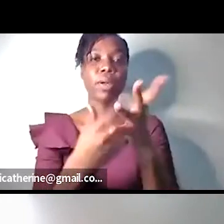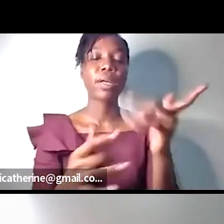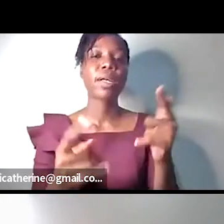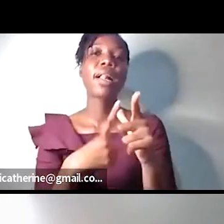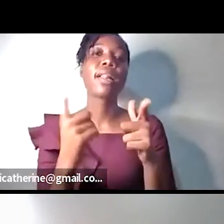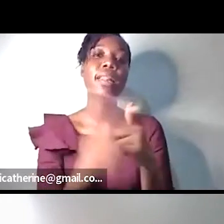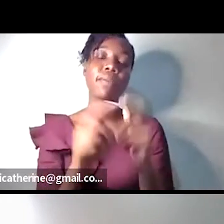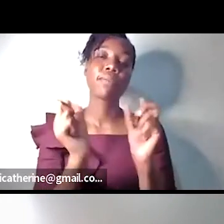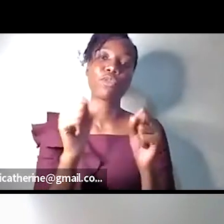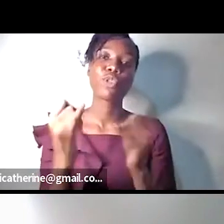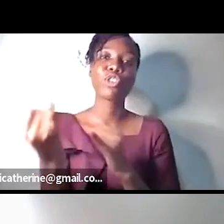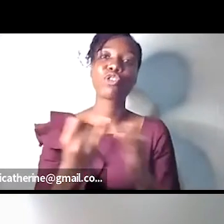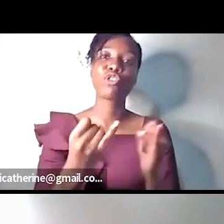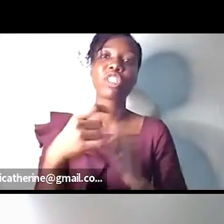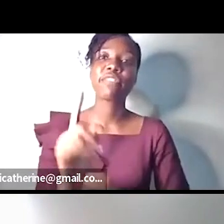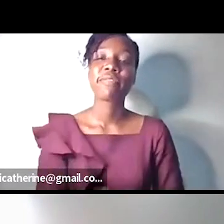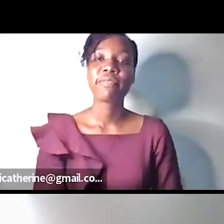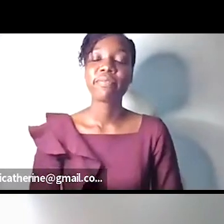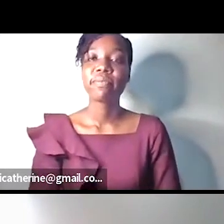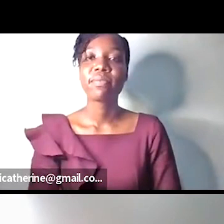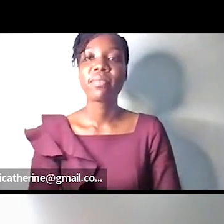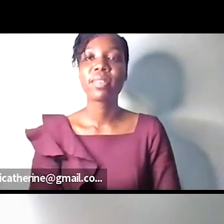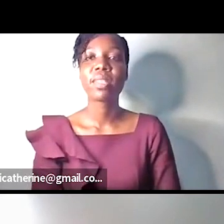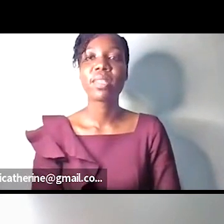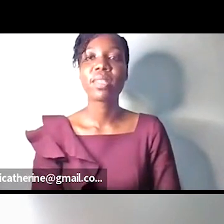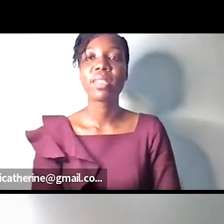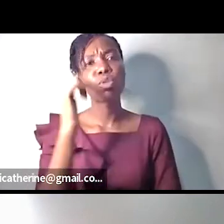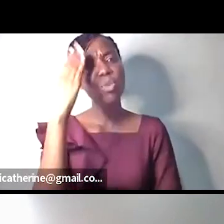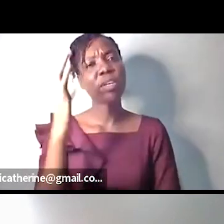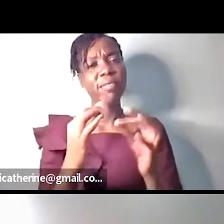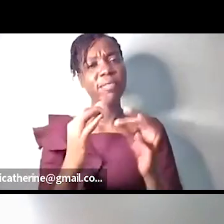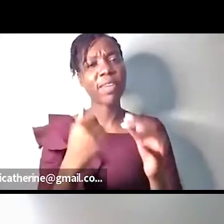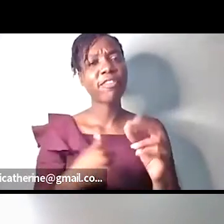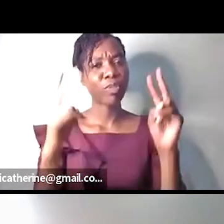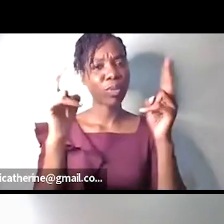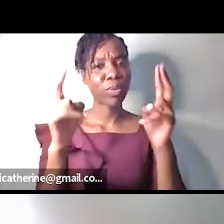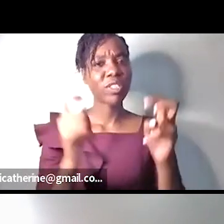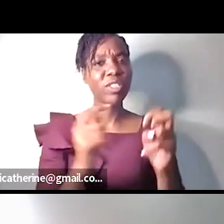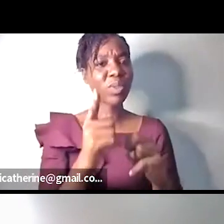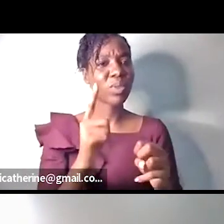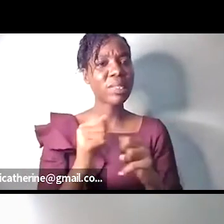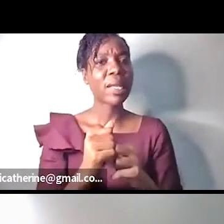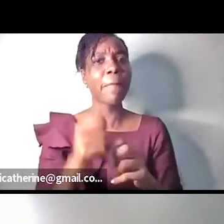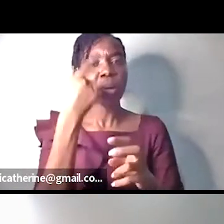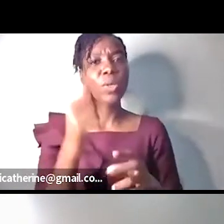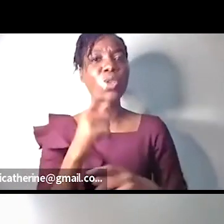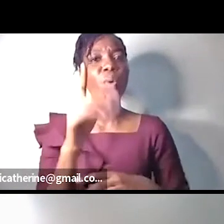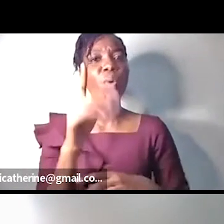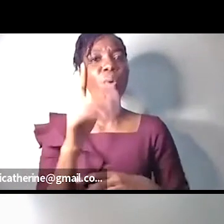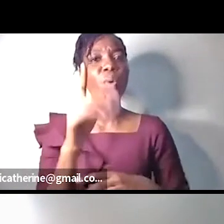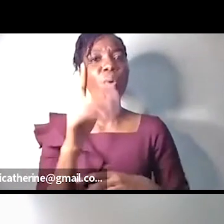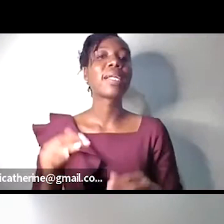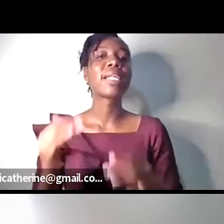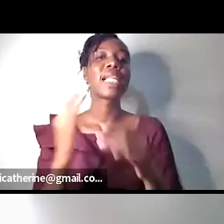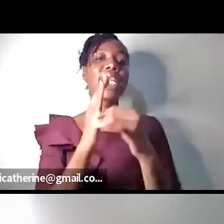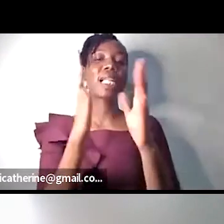she can introduce herself. I don't know whether you have a quote for us, Christine. I know you are a woman in leadership. My God, I read your profile and I was